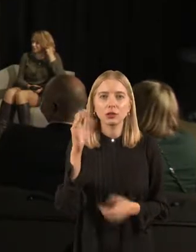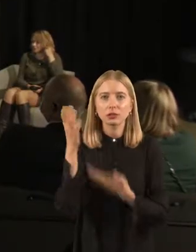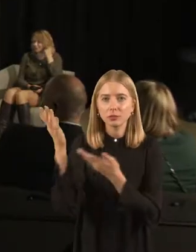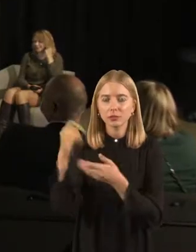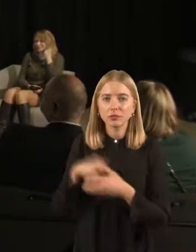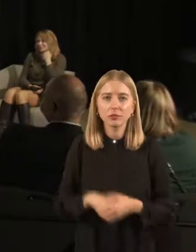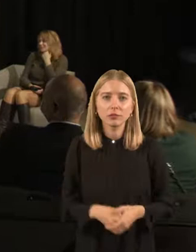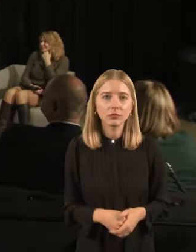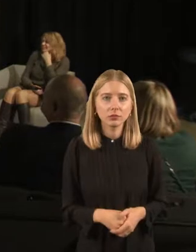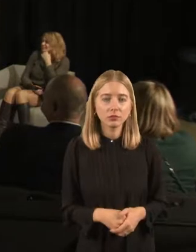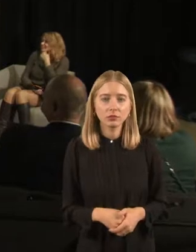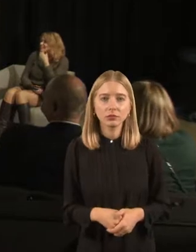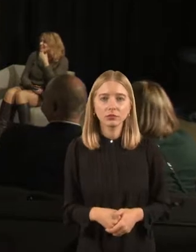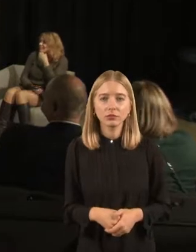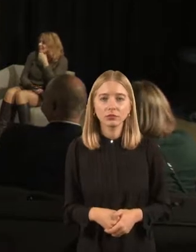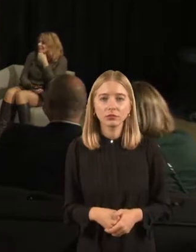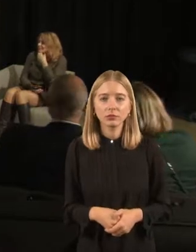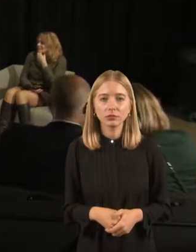future?